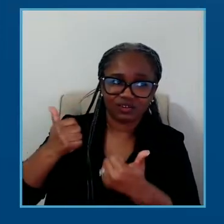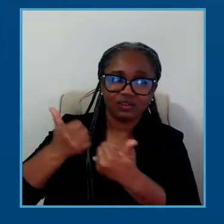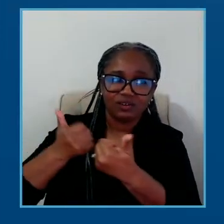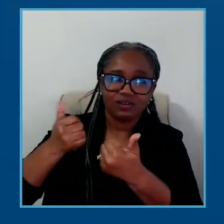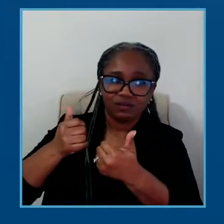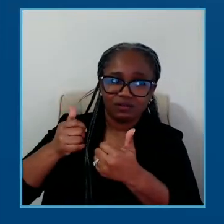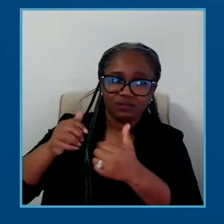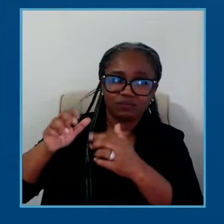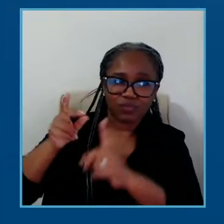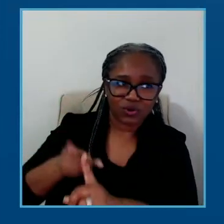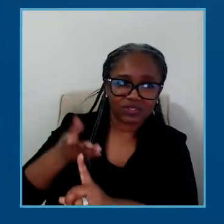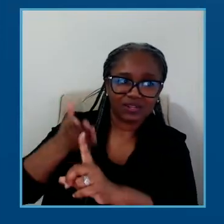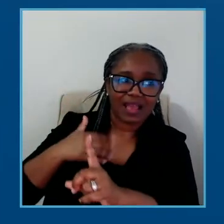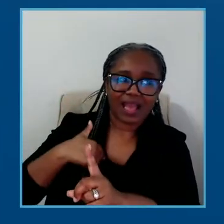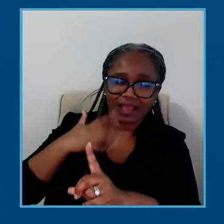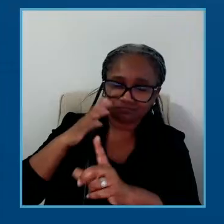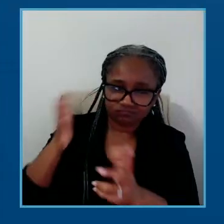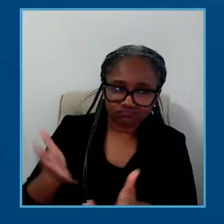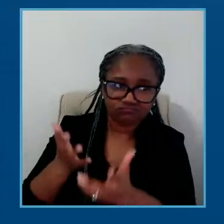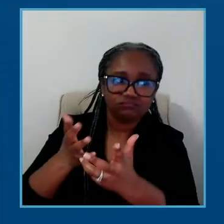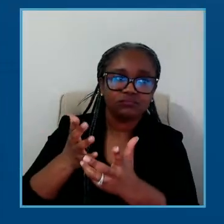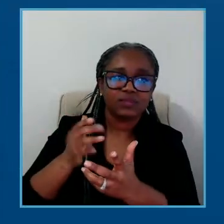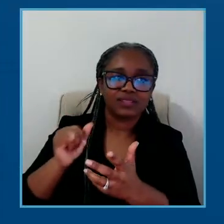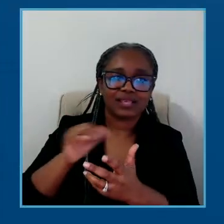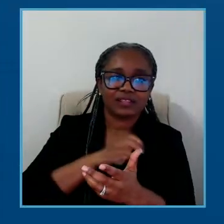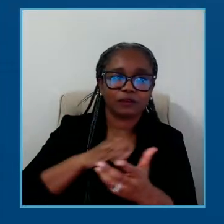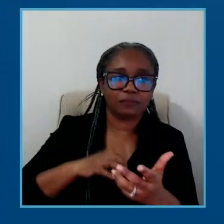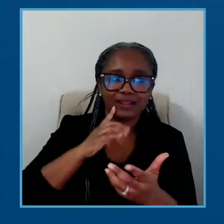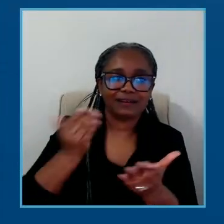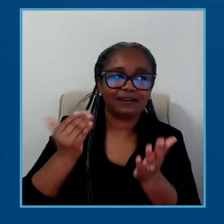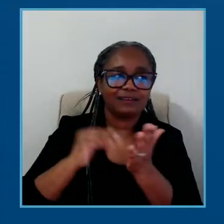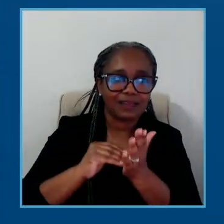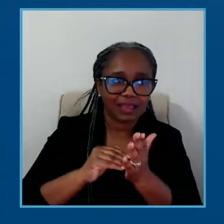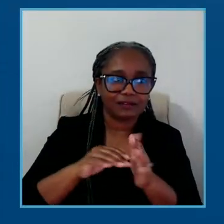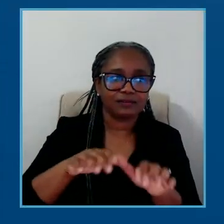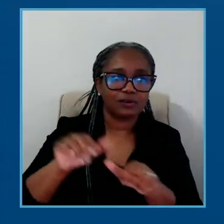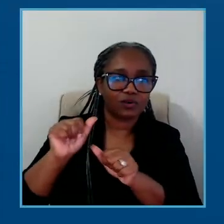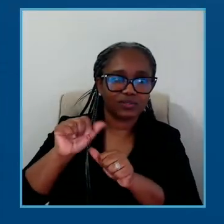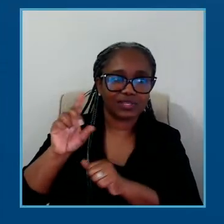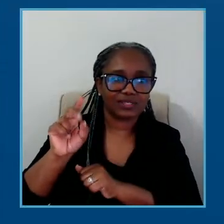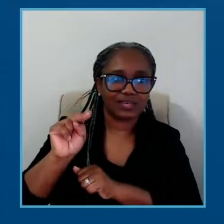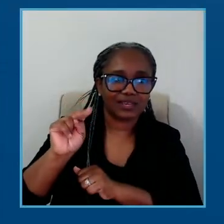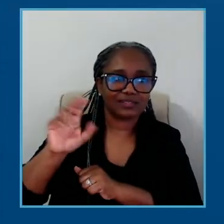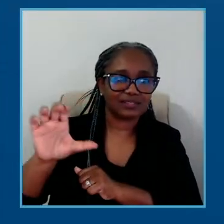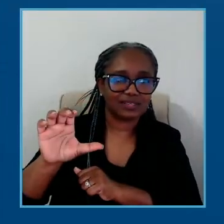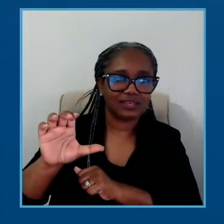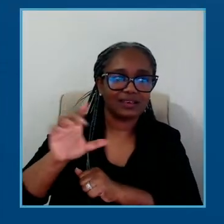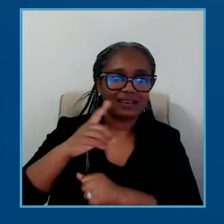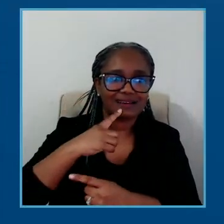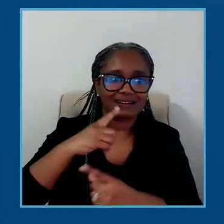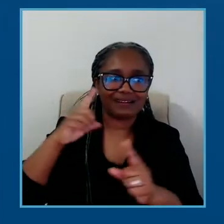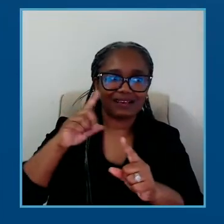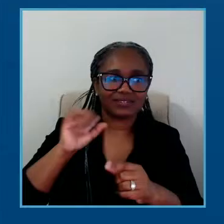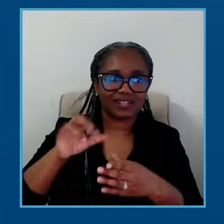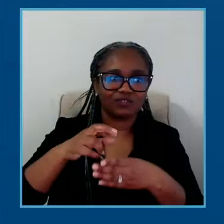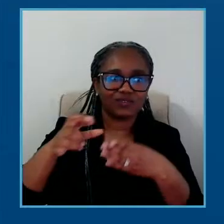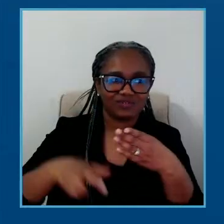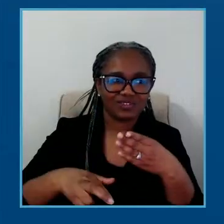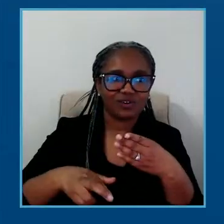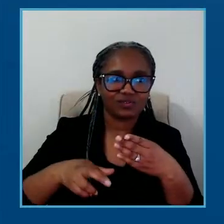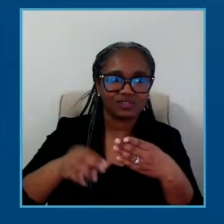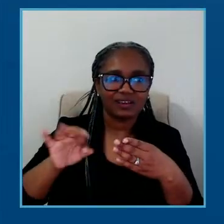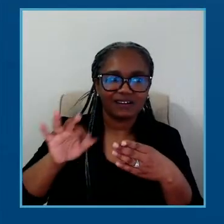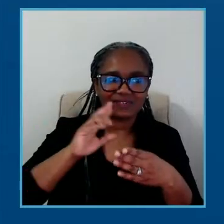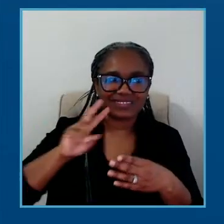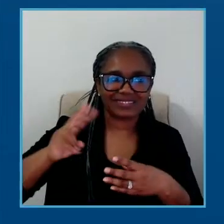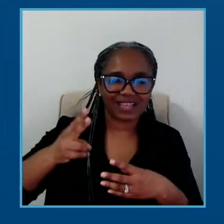elections are null and void because of the violations of fundamental principles of parliamentary law, the